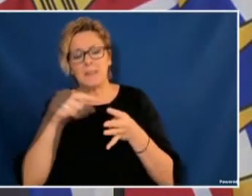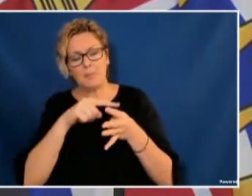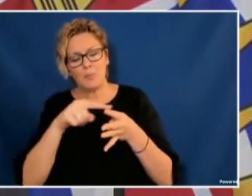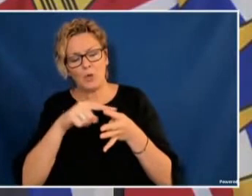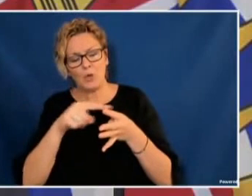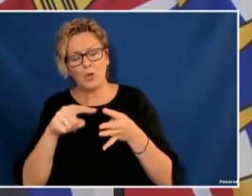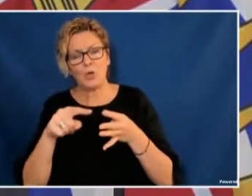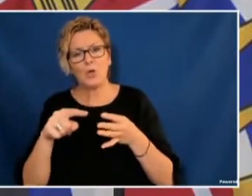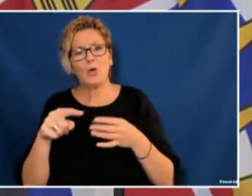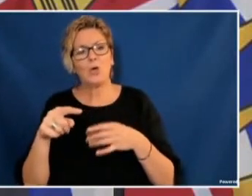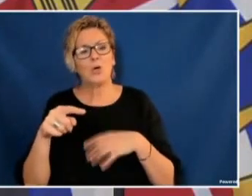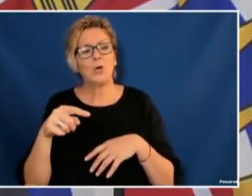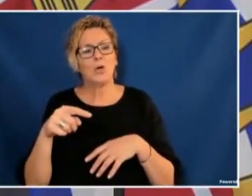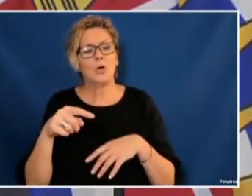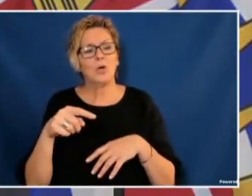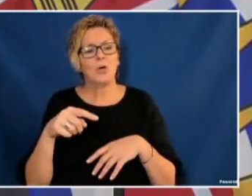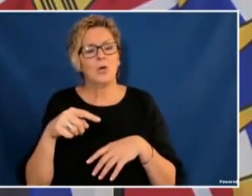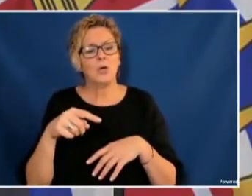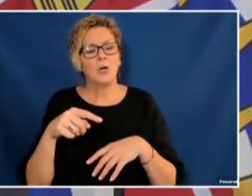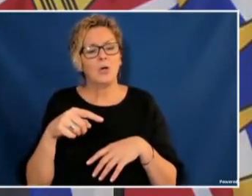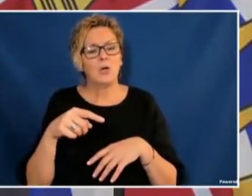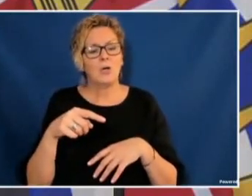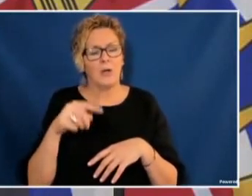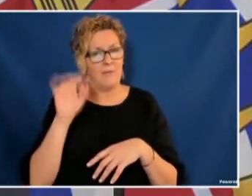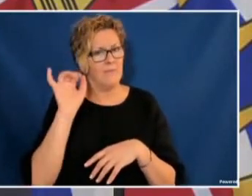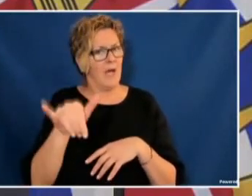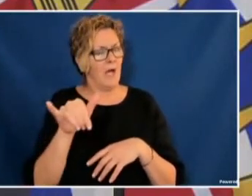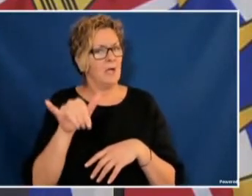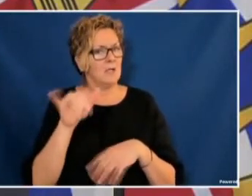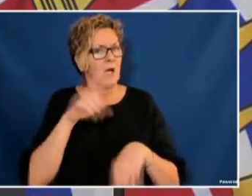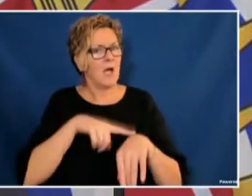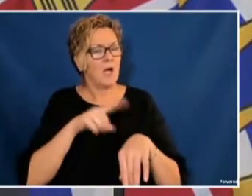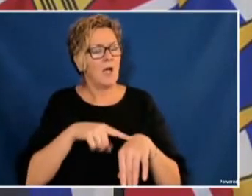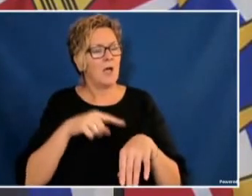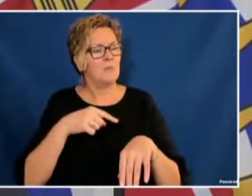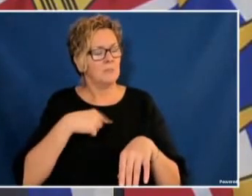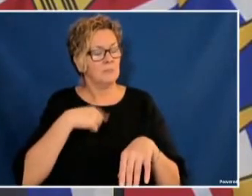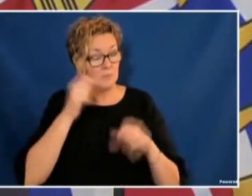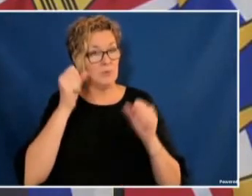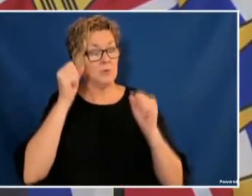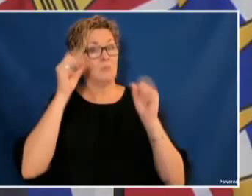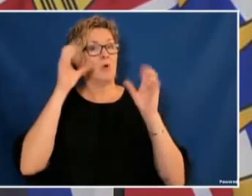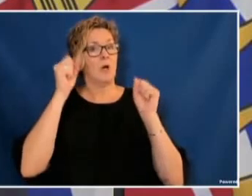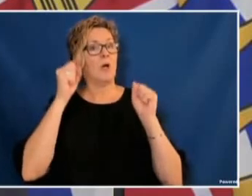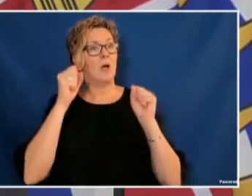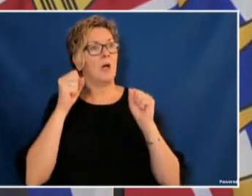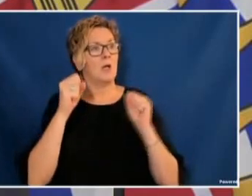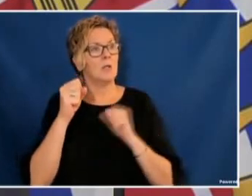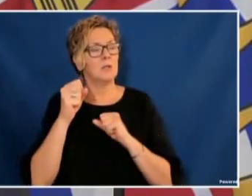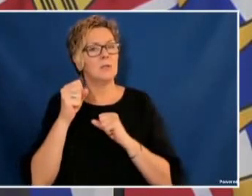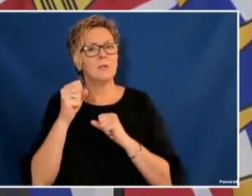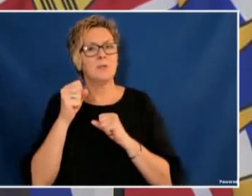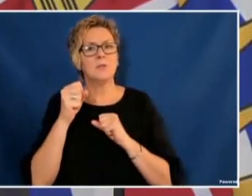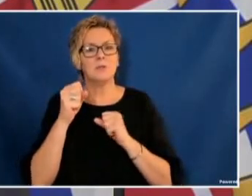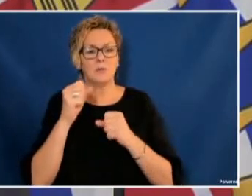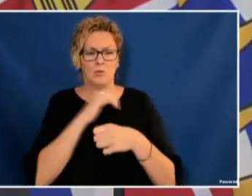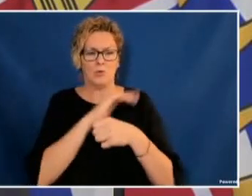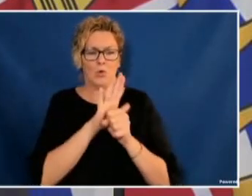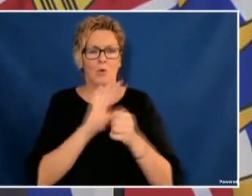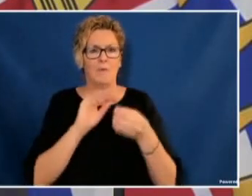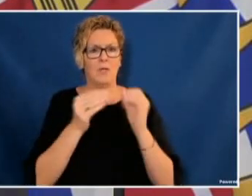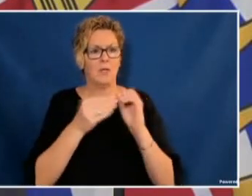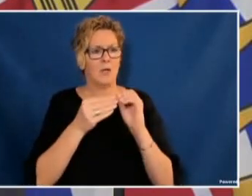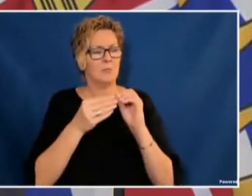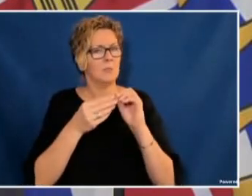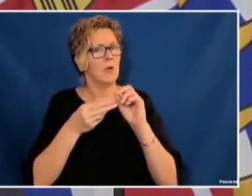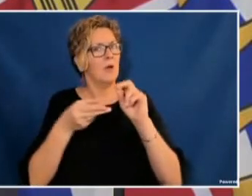more of, is people working together, understanding that we're in this together, that it is the road that we all have to go through, and that we